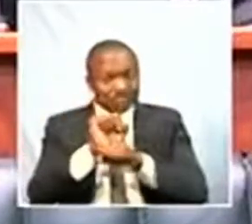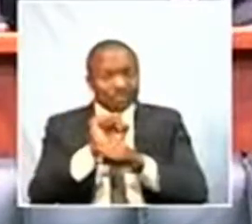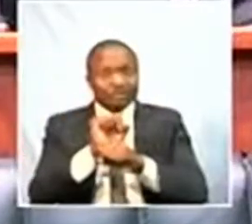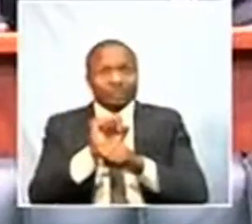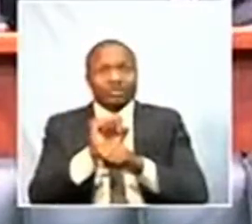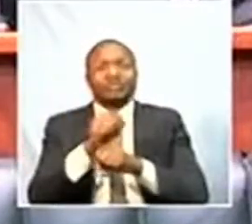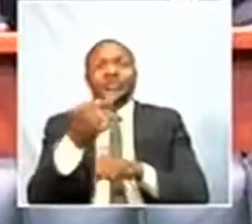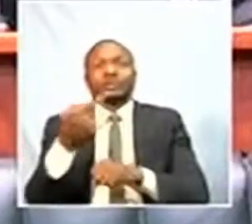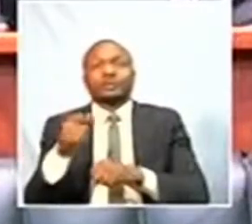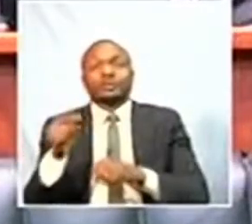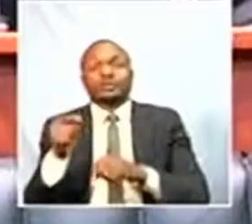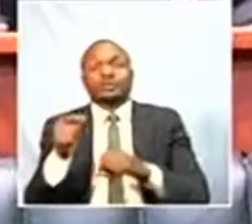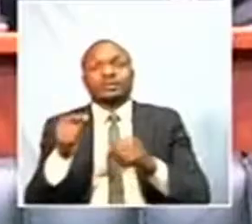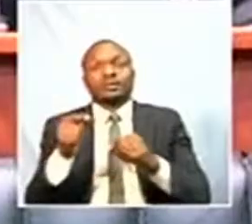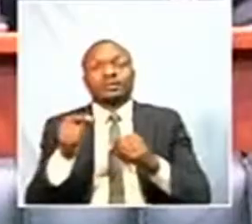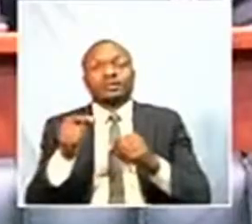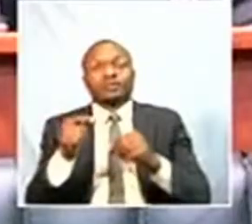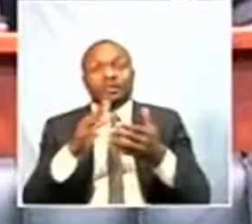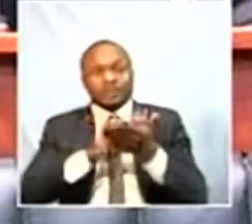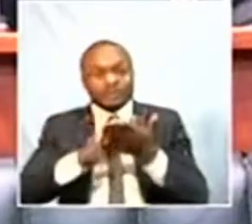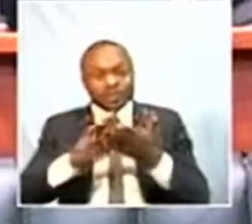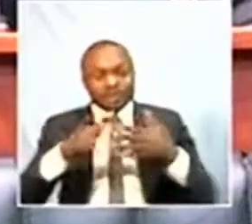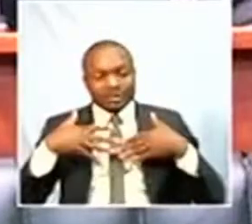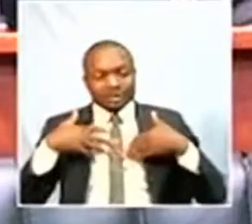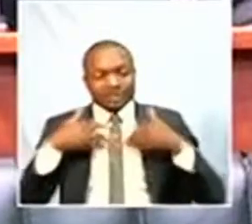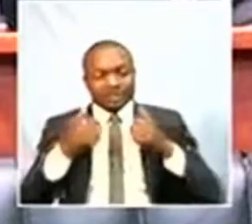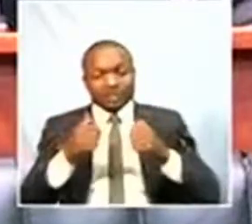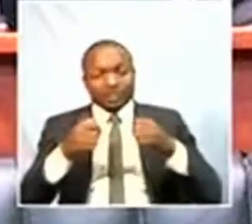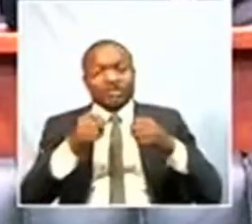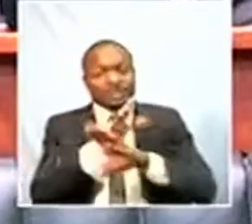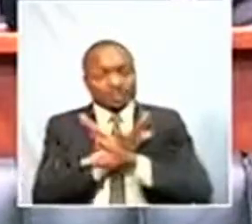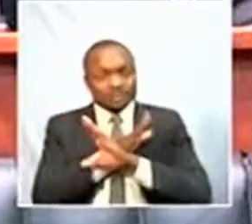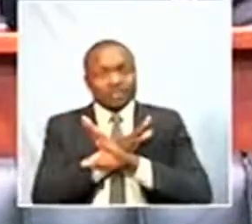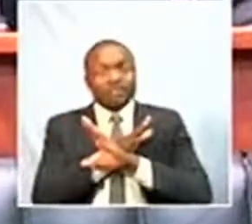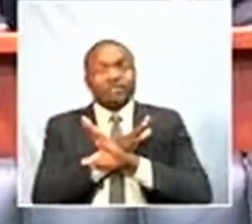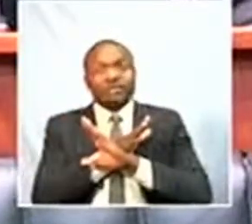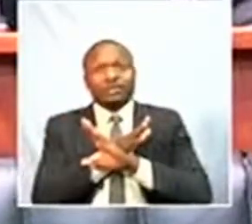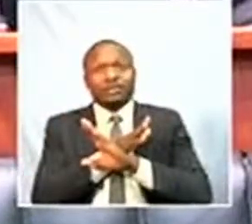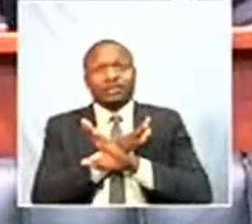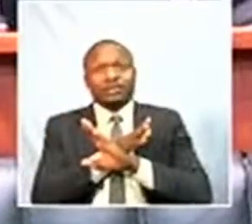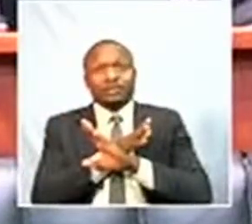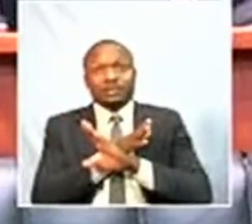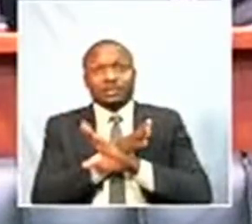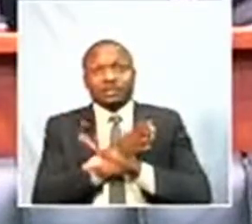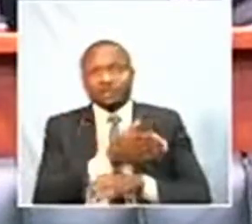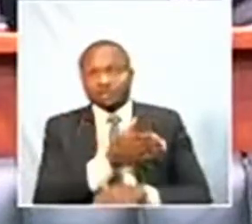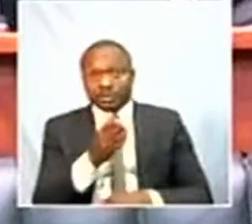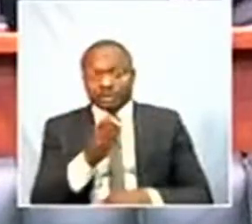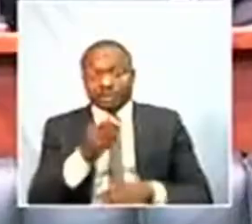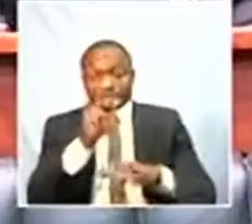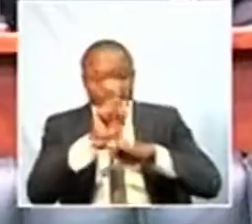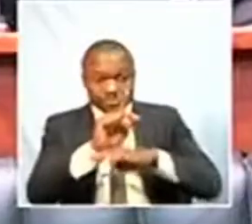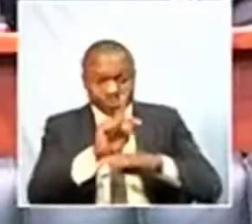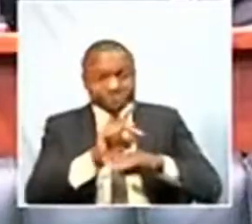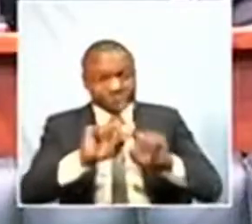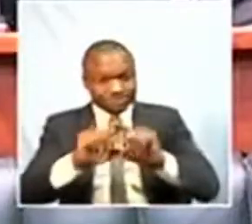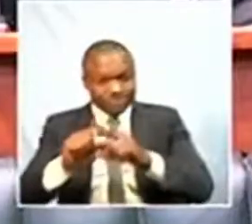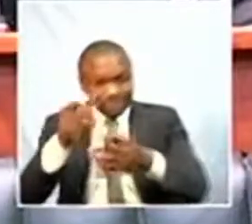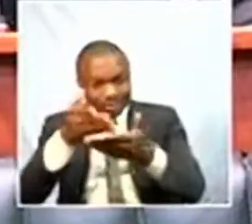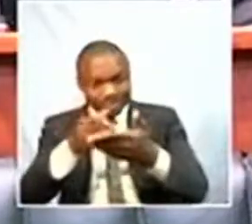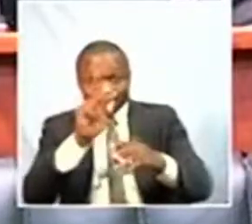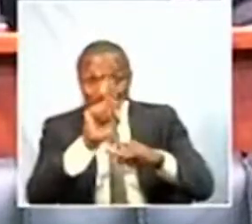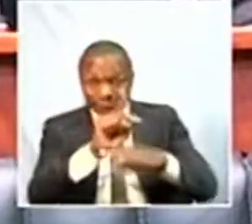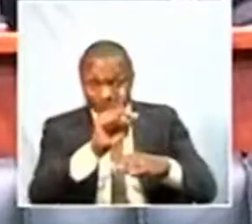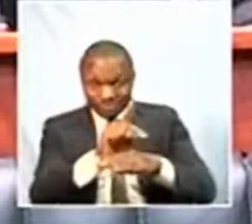clean, and healthy Zambia through different projects, such as the Zambia Integrated Forest Landscape Project. This project